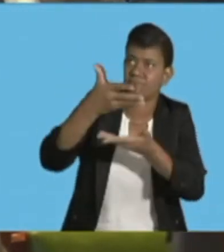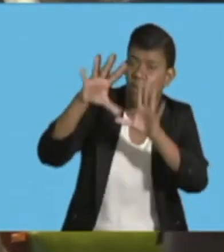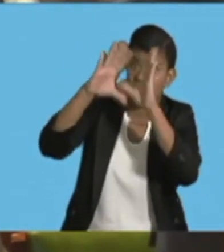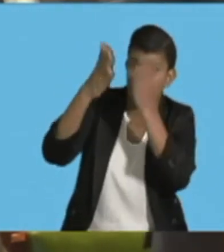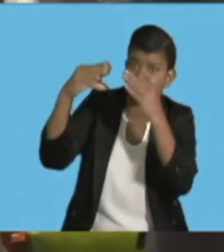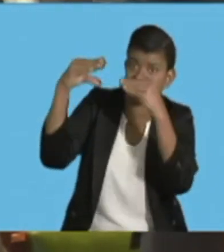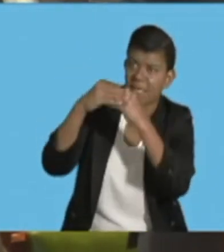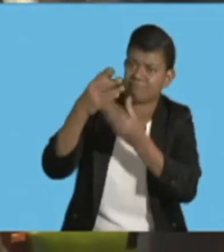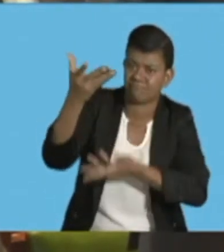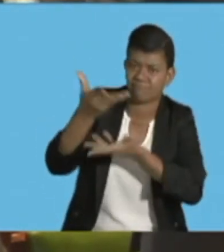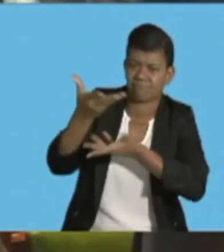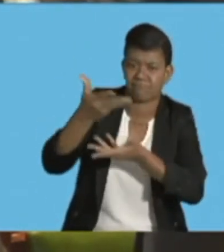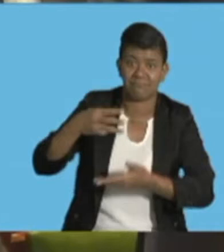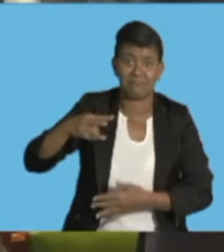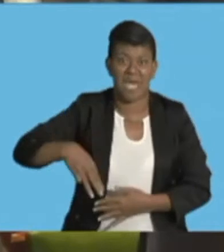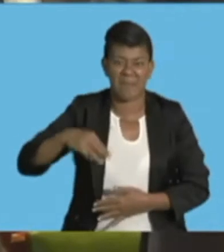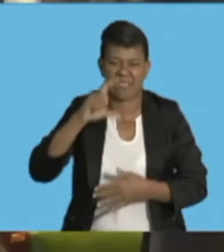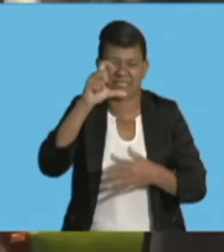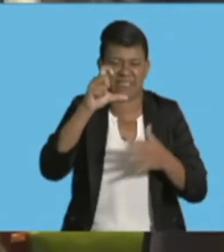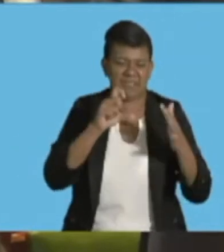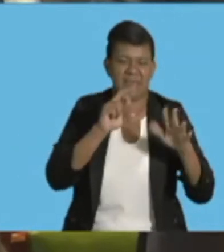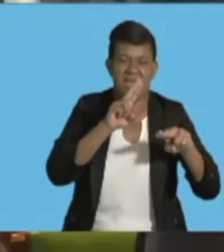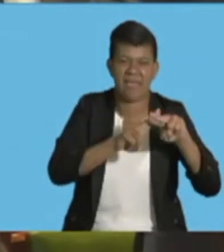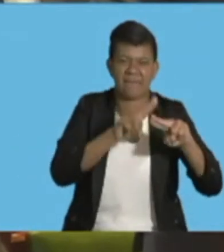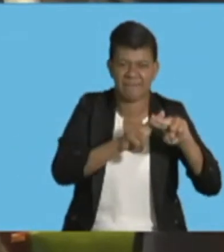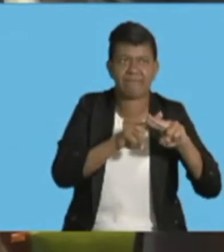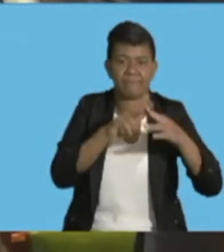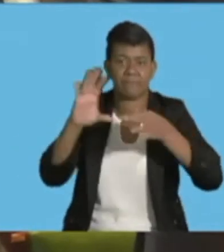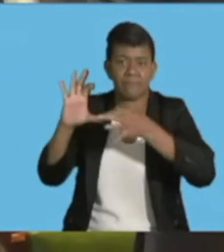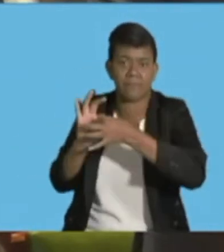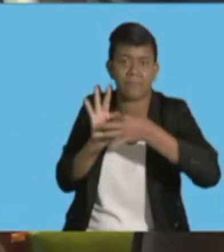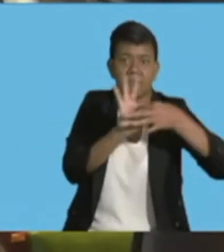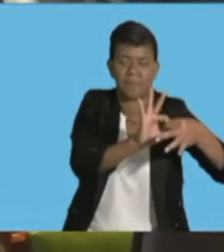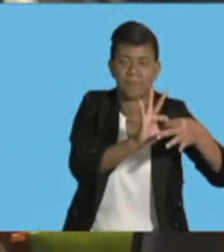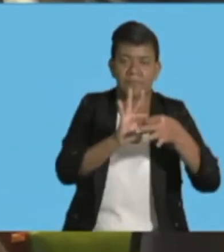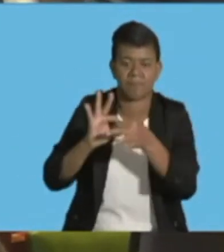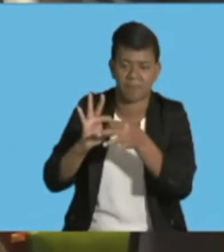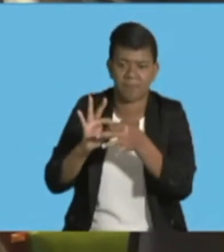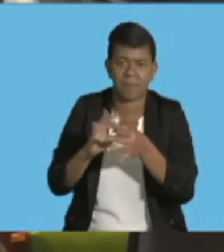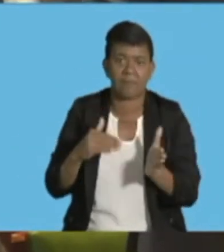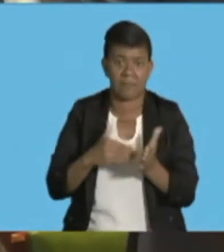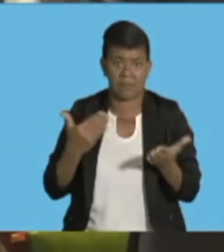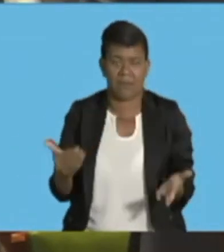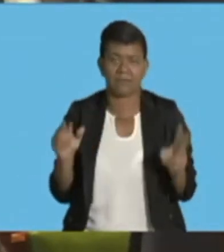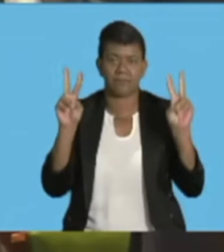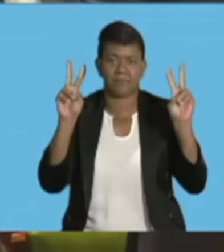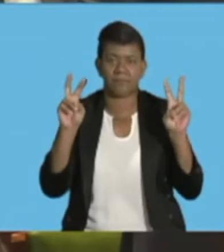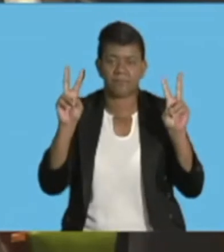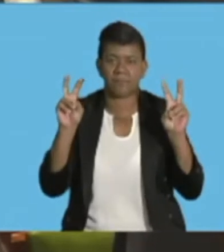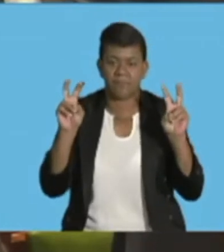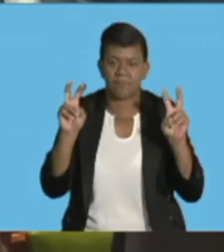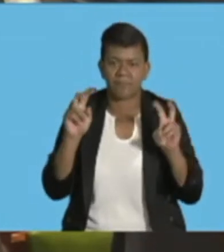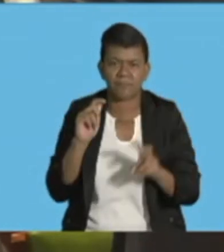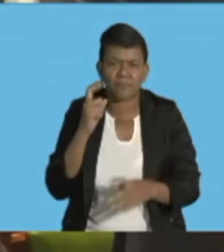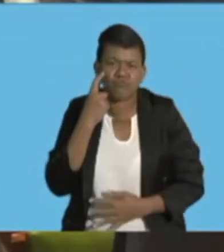SSF. Mr. Speaker, sir, among the various events on bridging the ocean's climate nexus, mobilizing greater finance for climate